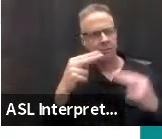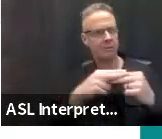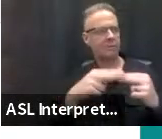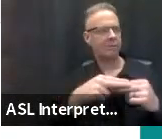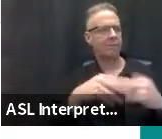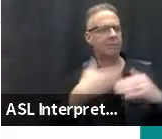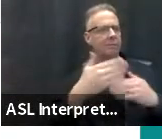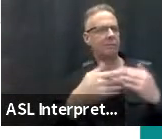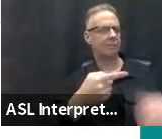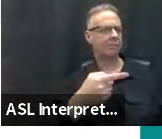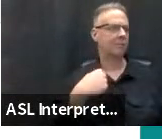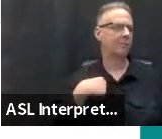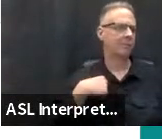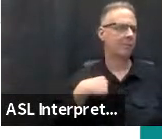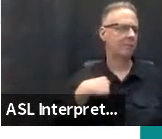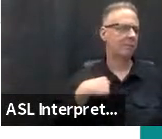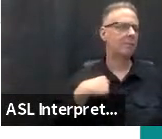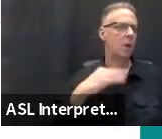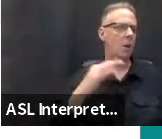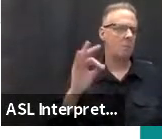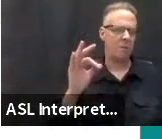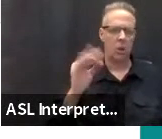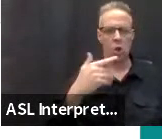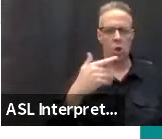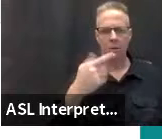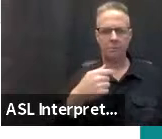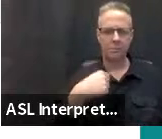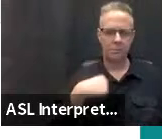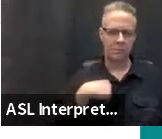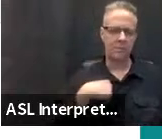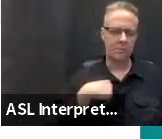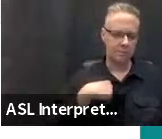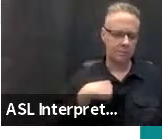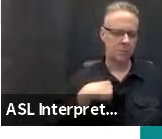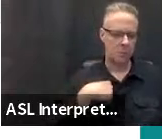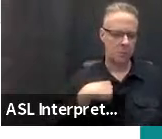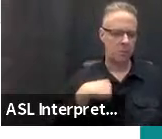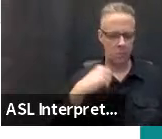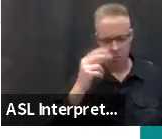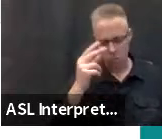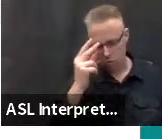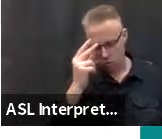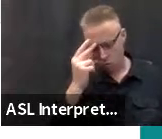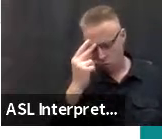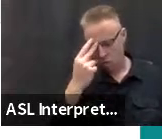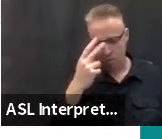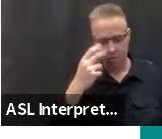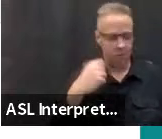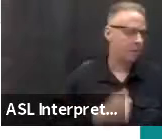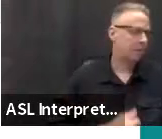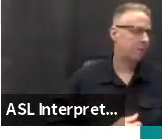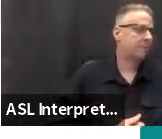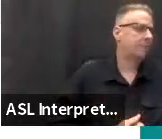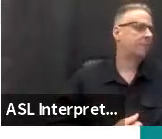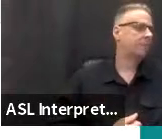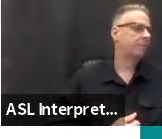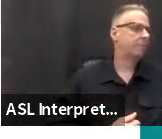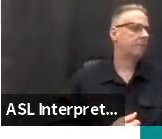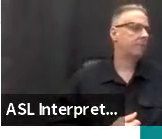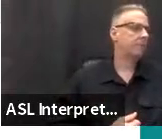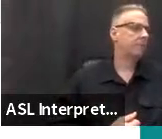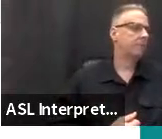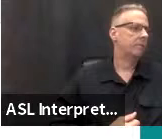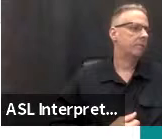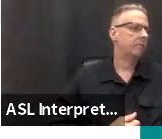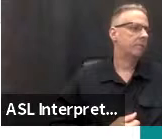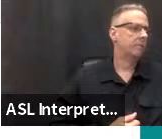one slide actually is a good, here we go. Because it's a good slide to continue to speak to in these issues.